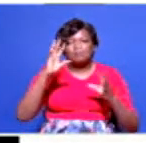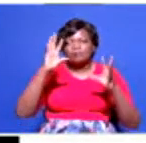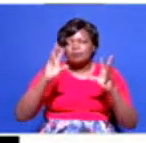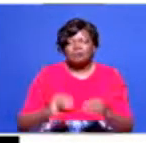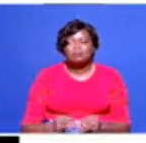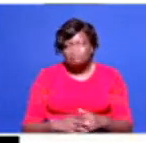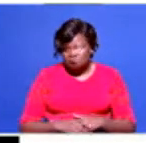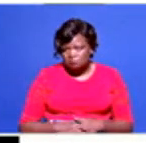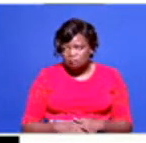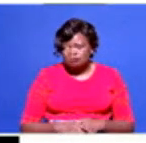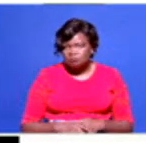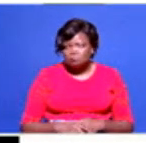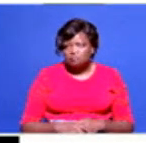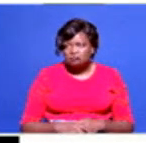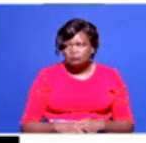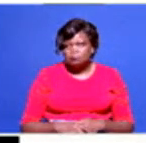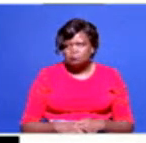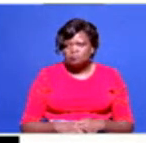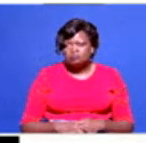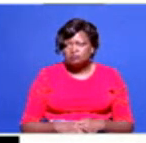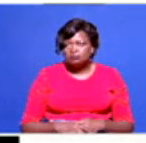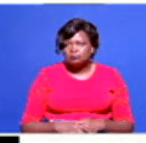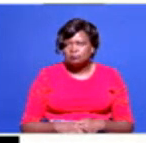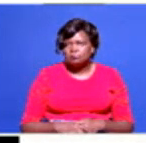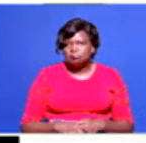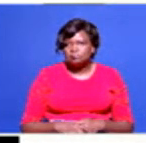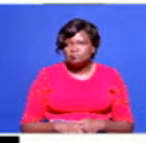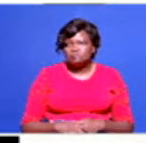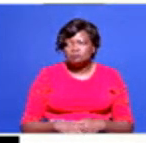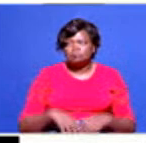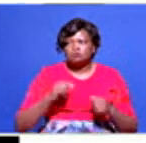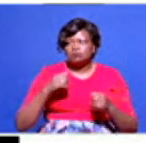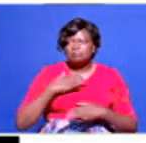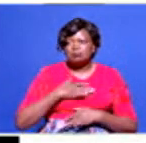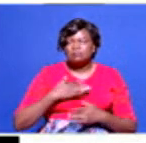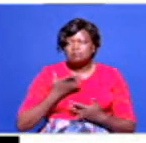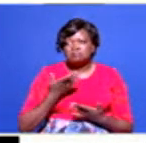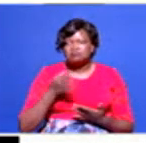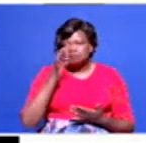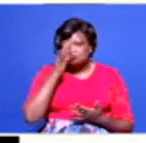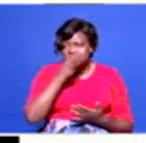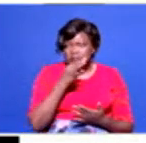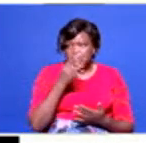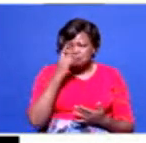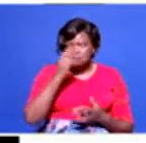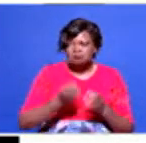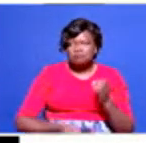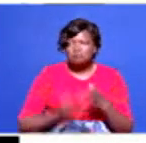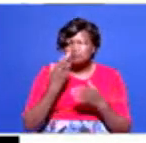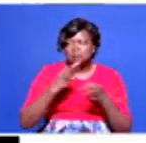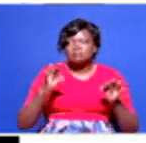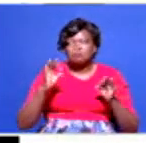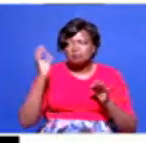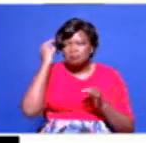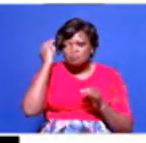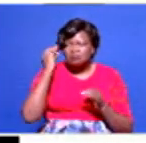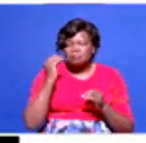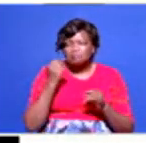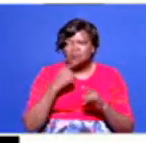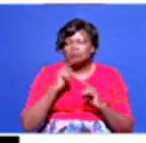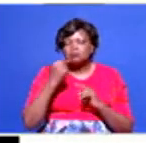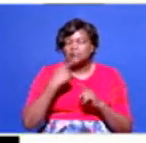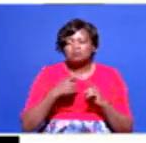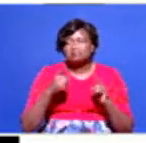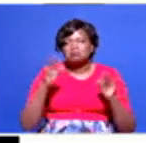ya Atwoli posts, I can only appreciate the late Mwai Kibaki for establishing free education in